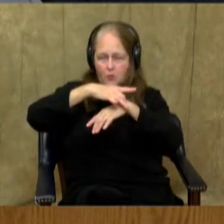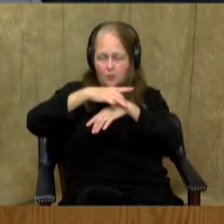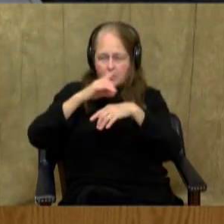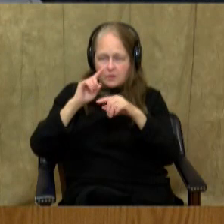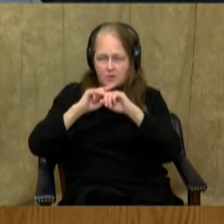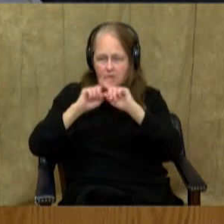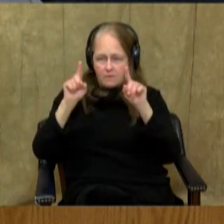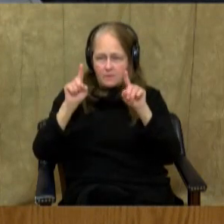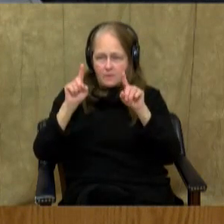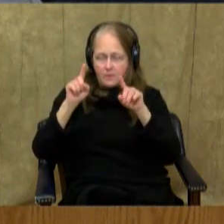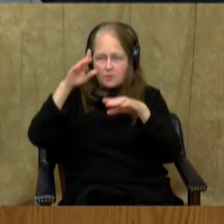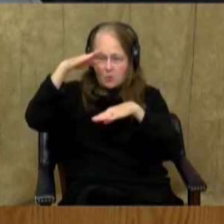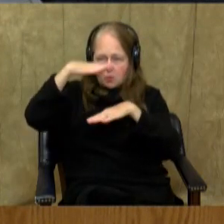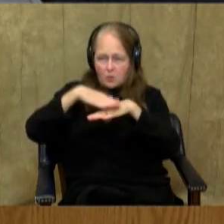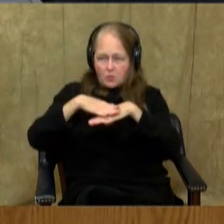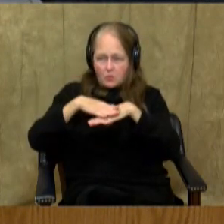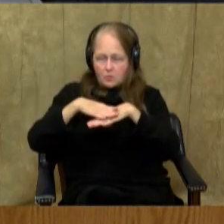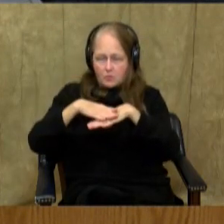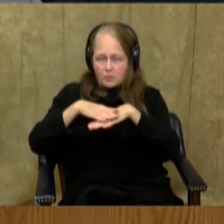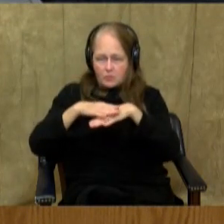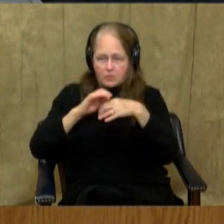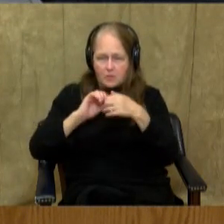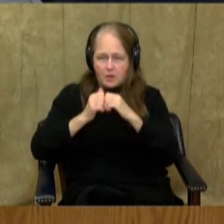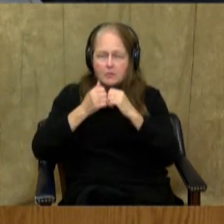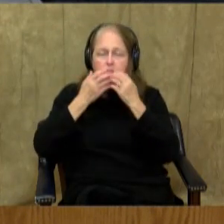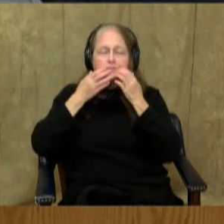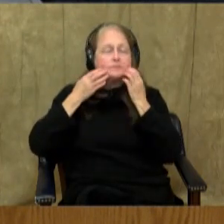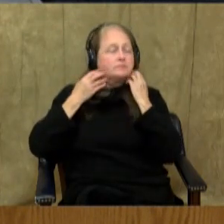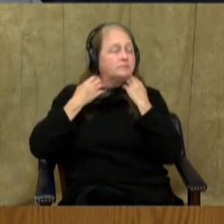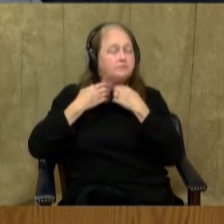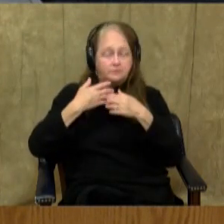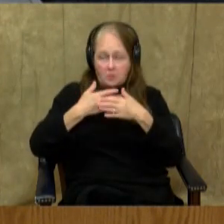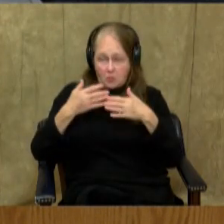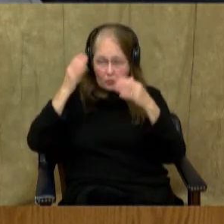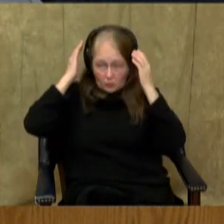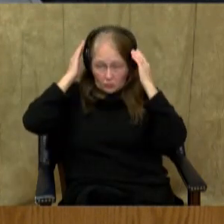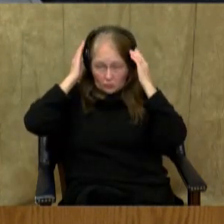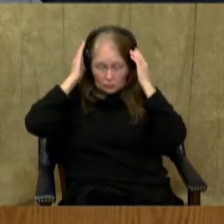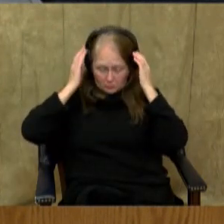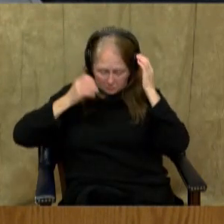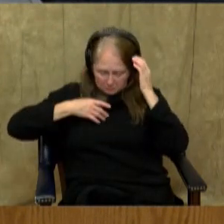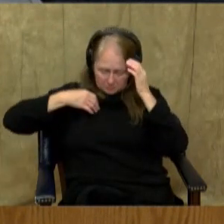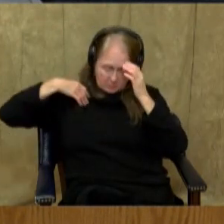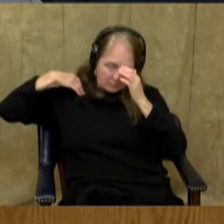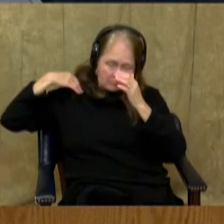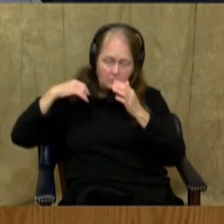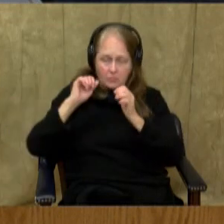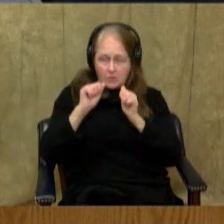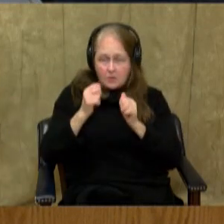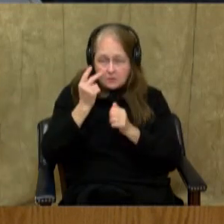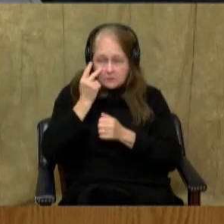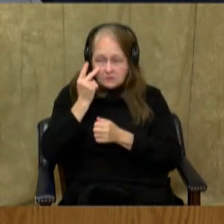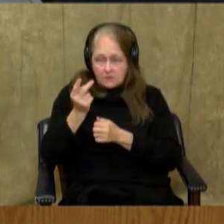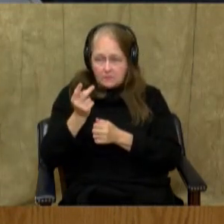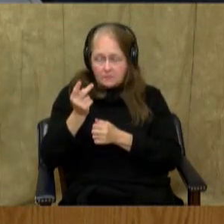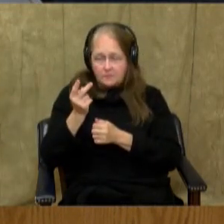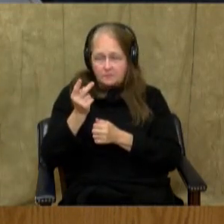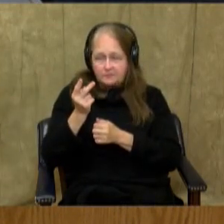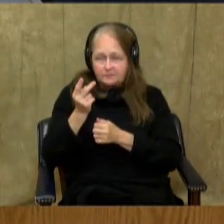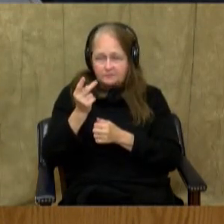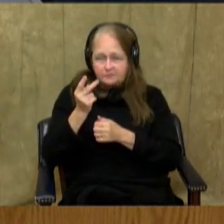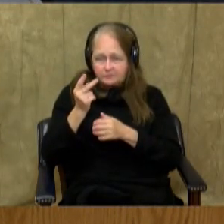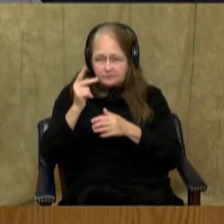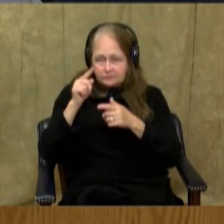moon based on how much of the lit half we can see.